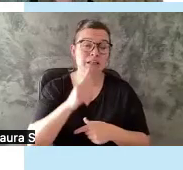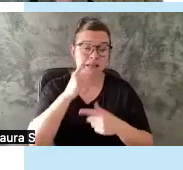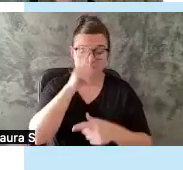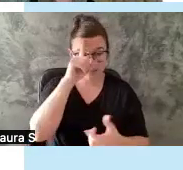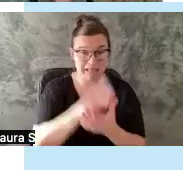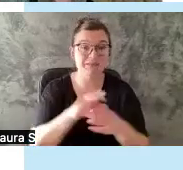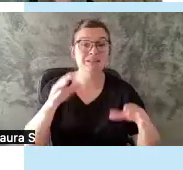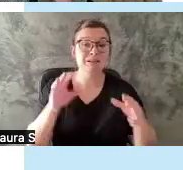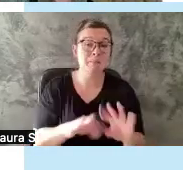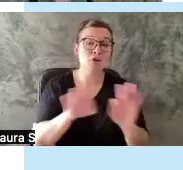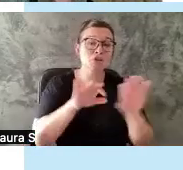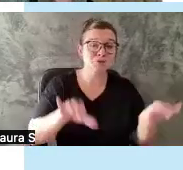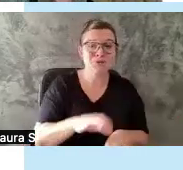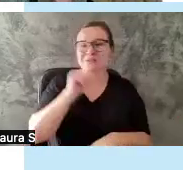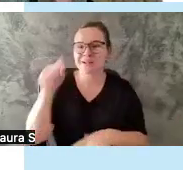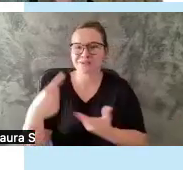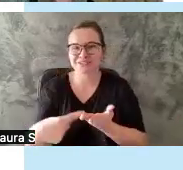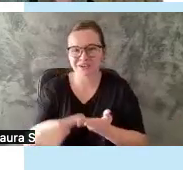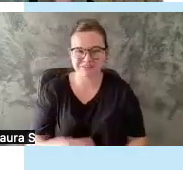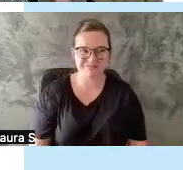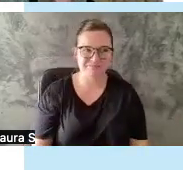thing rather than just talking about the thing.